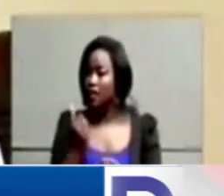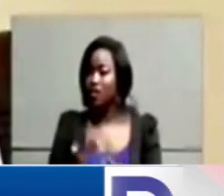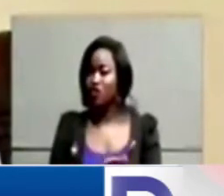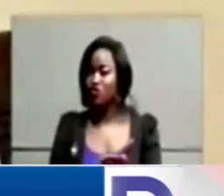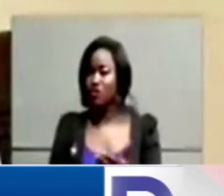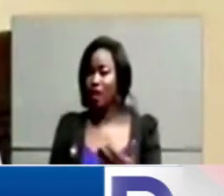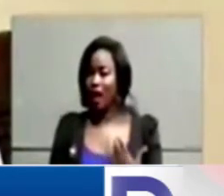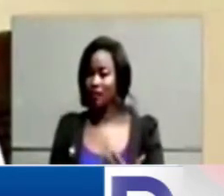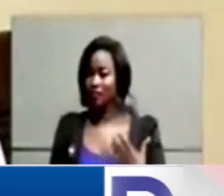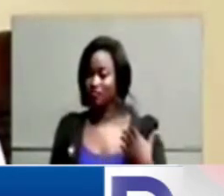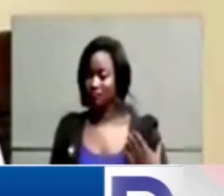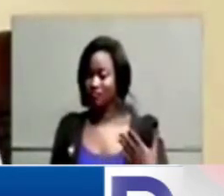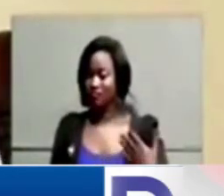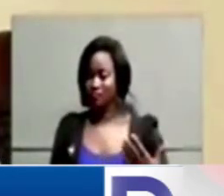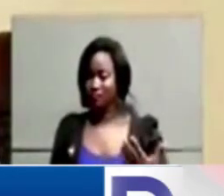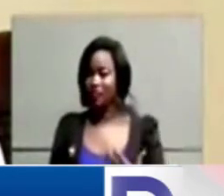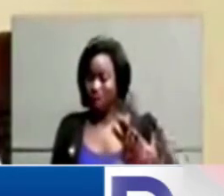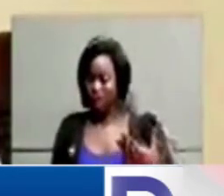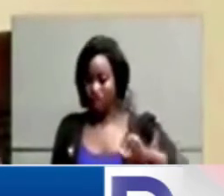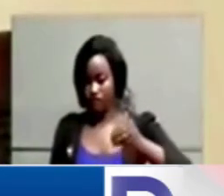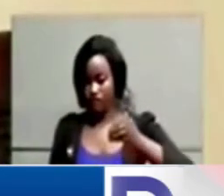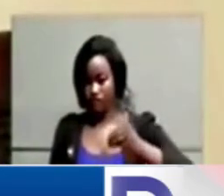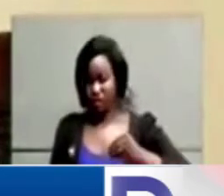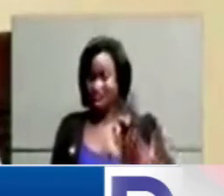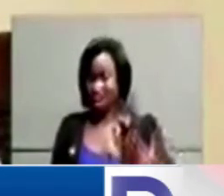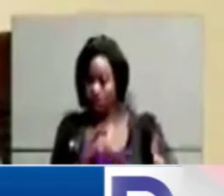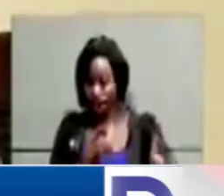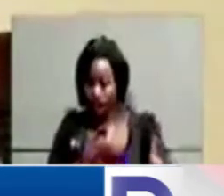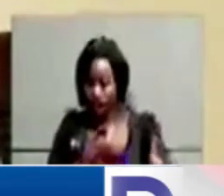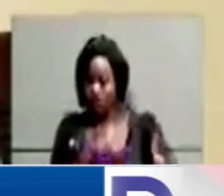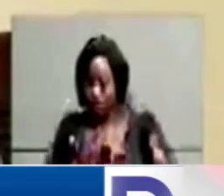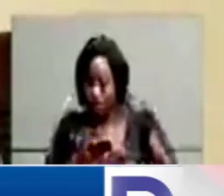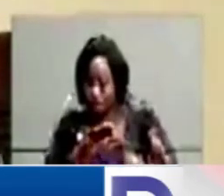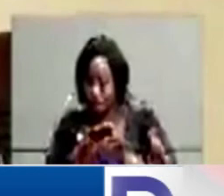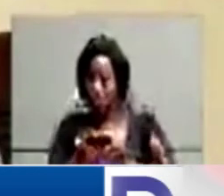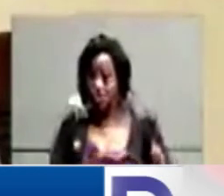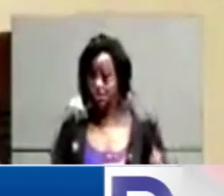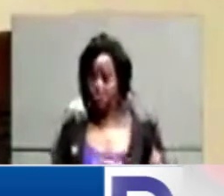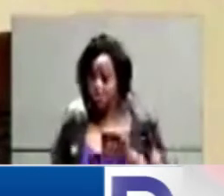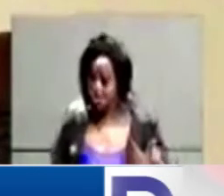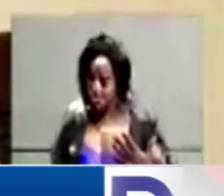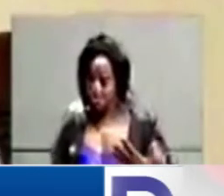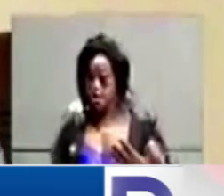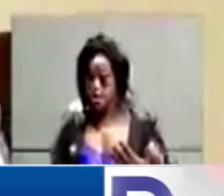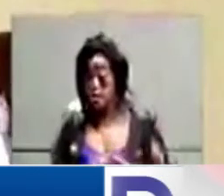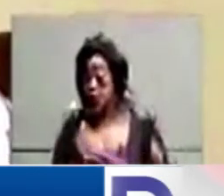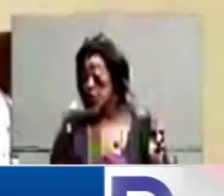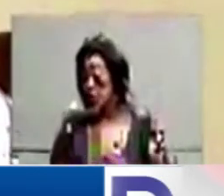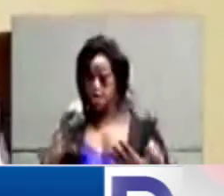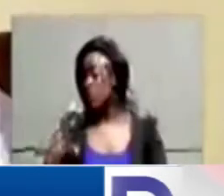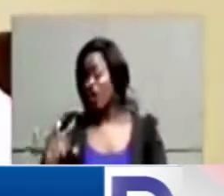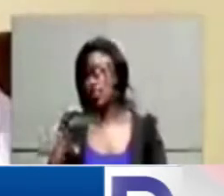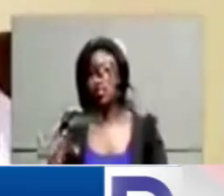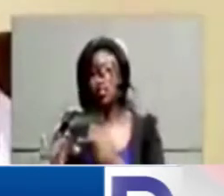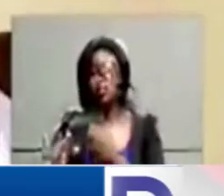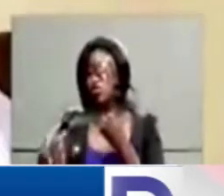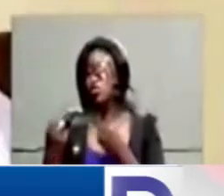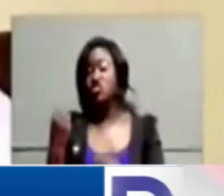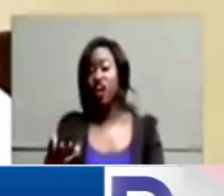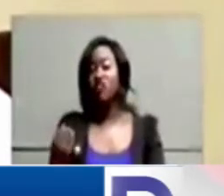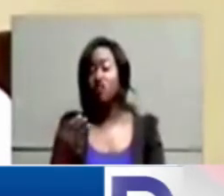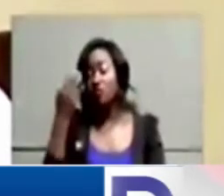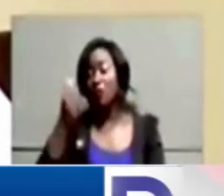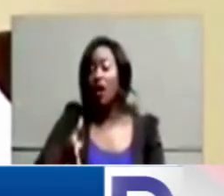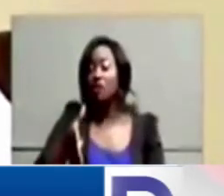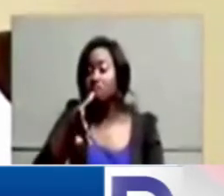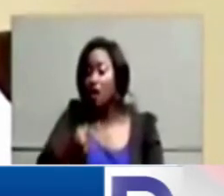mmengo nedda lwokuba nti gegamalwa ogenda kumya mukati ngenda kujja briefing ngenda koma okwongera okudefining these terms saako n'okwongera okwenlaginga